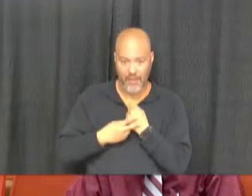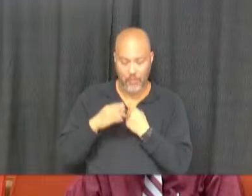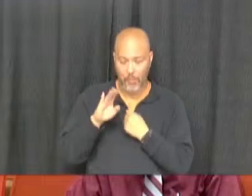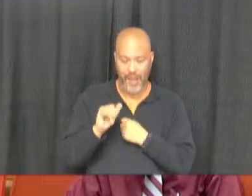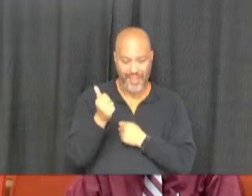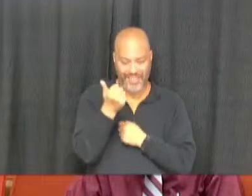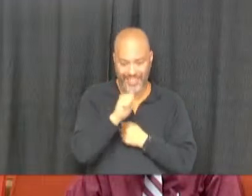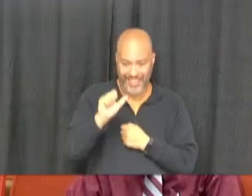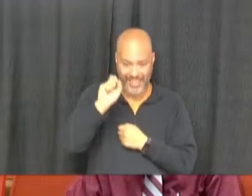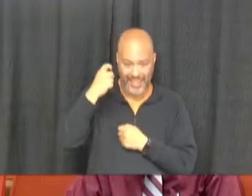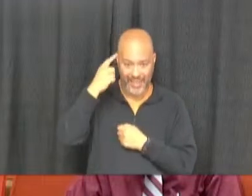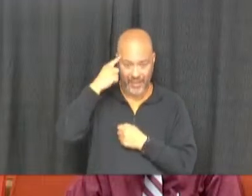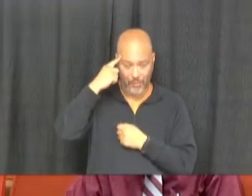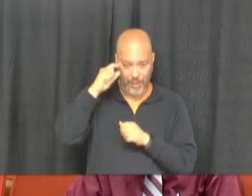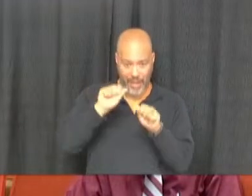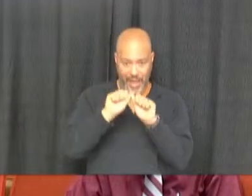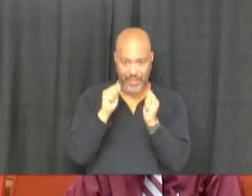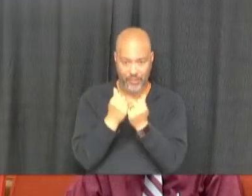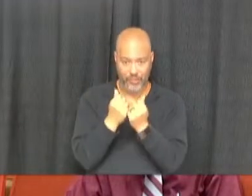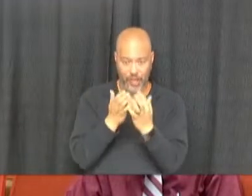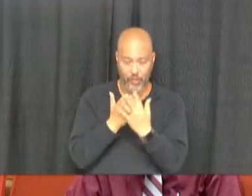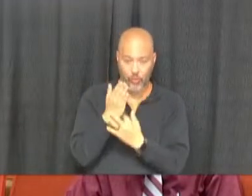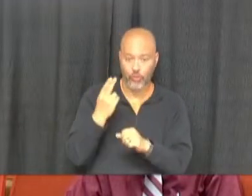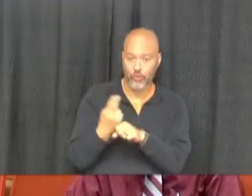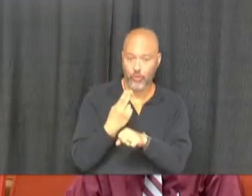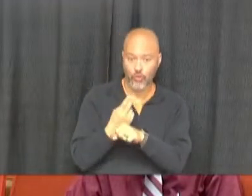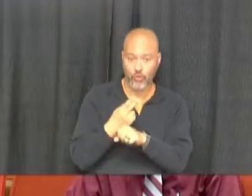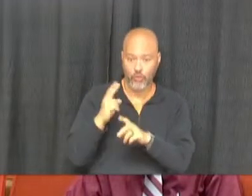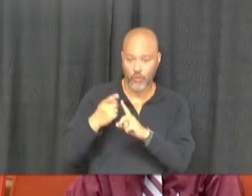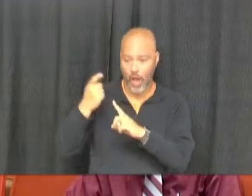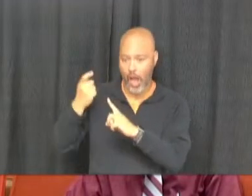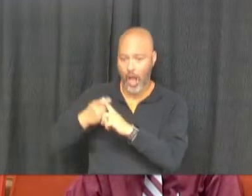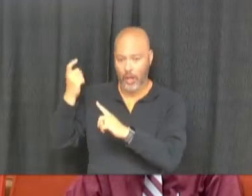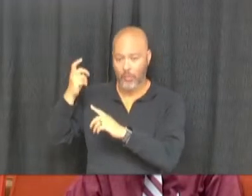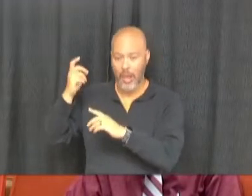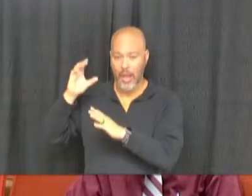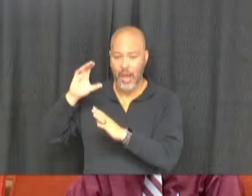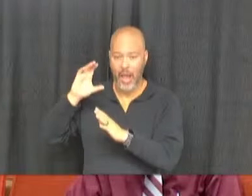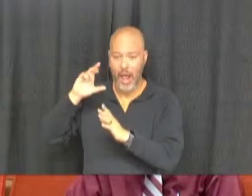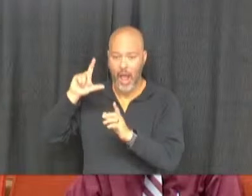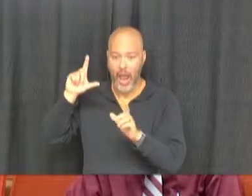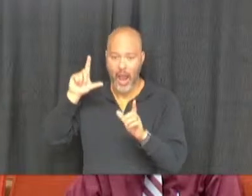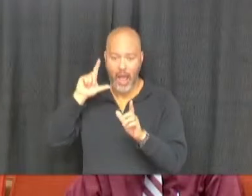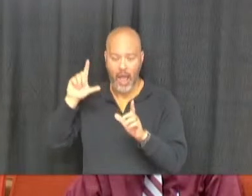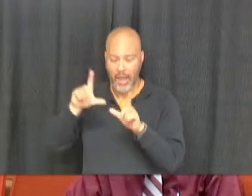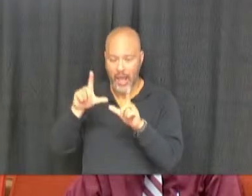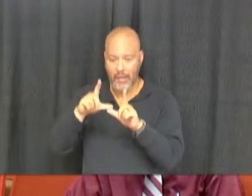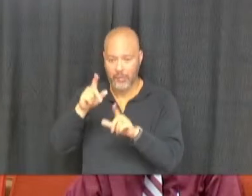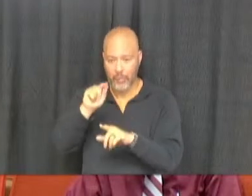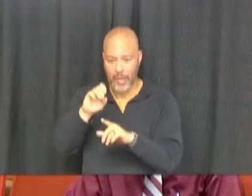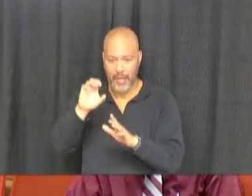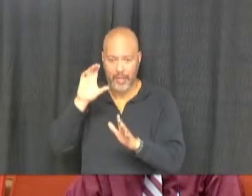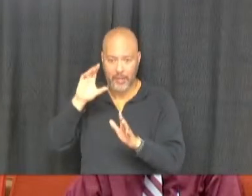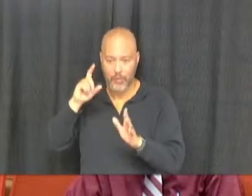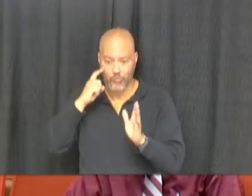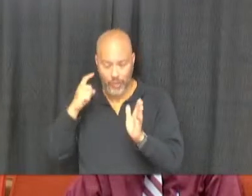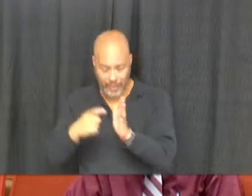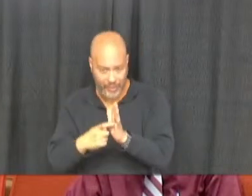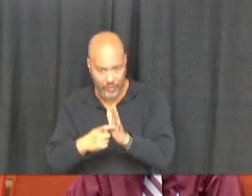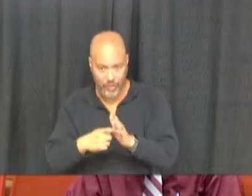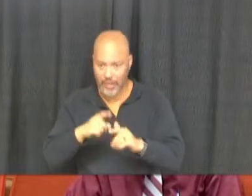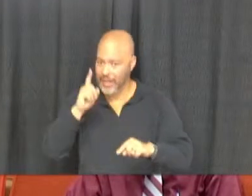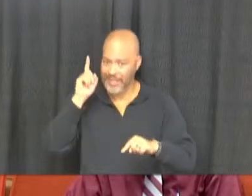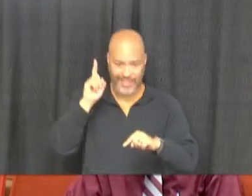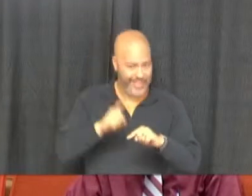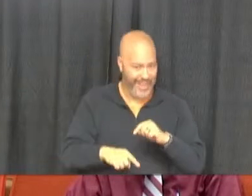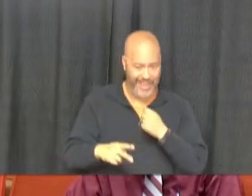any governmental entity through the use of an automated license plate recognition system may not